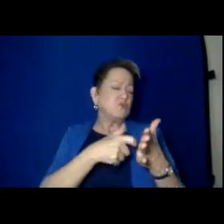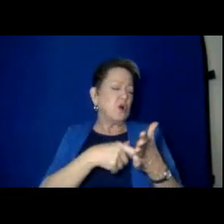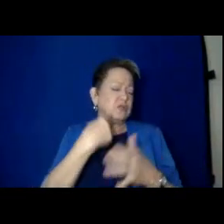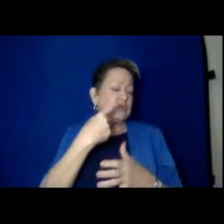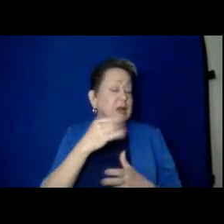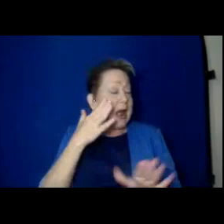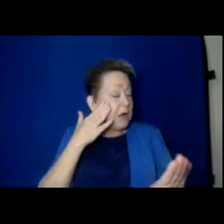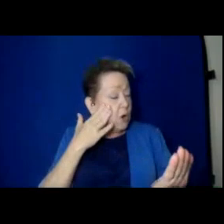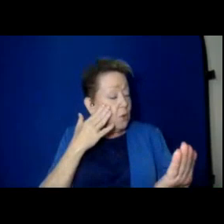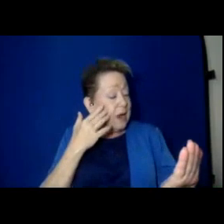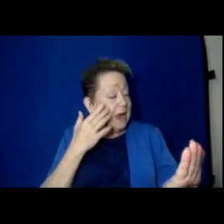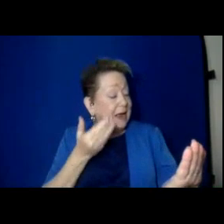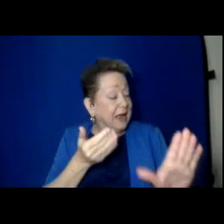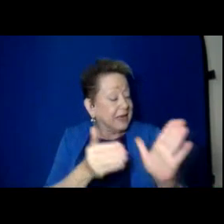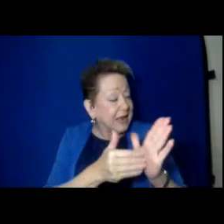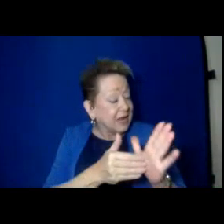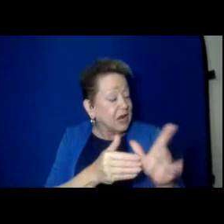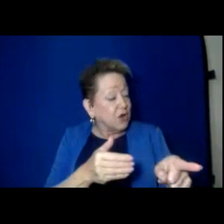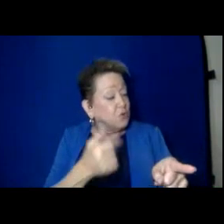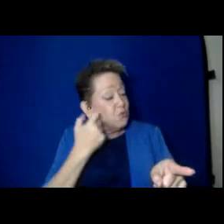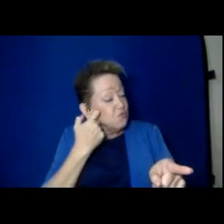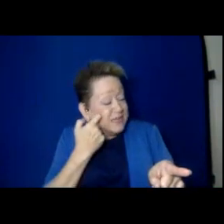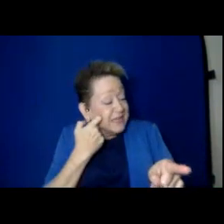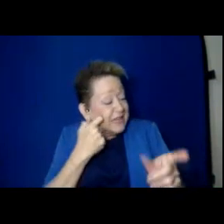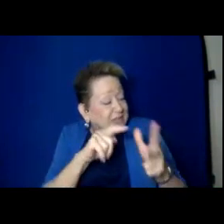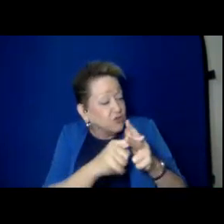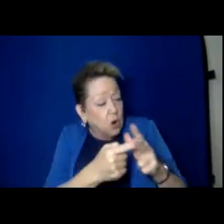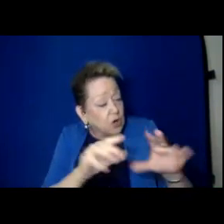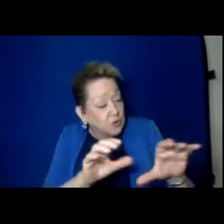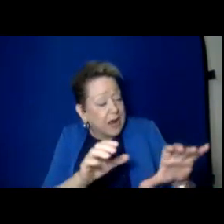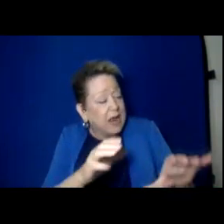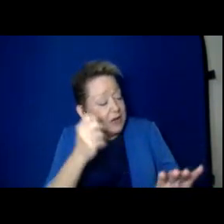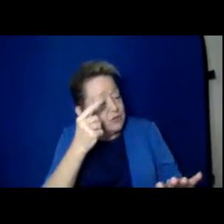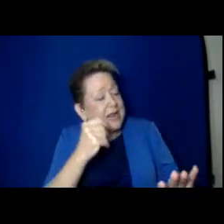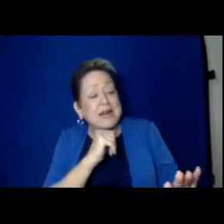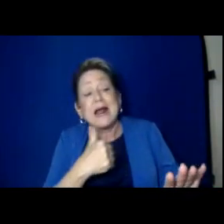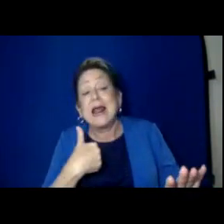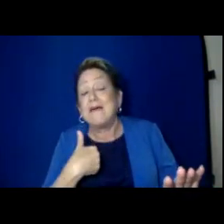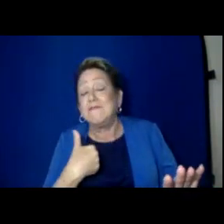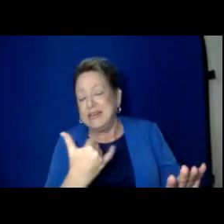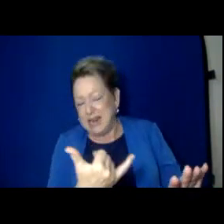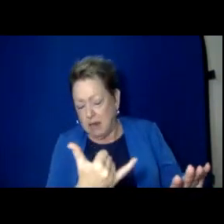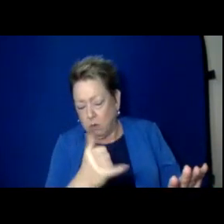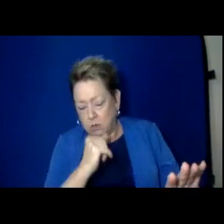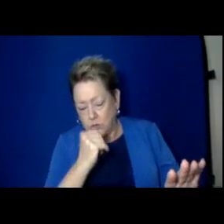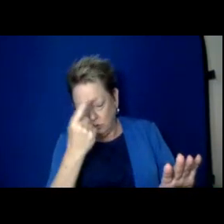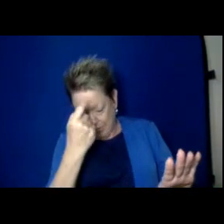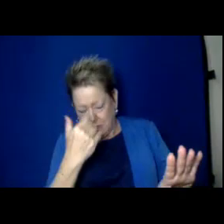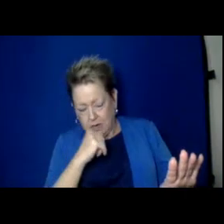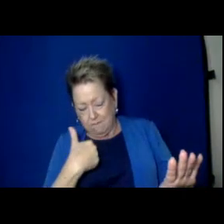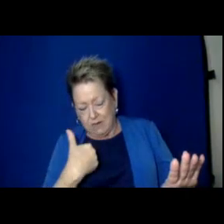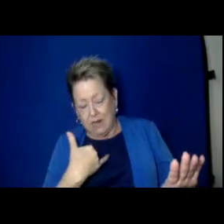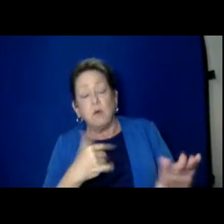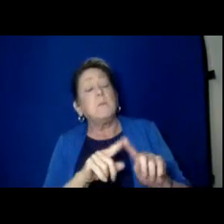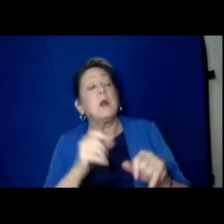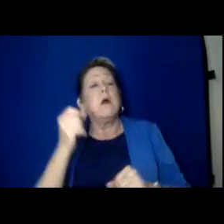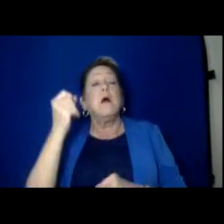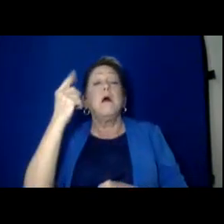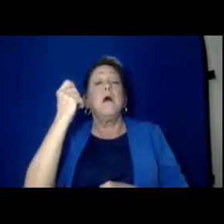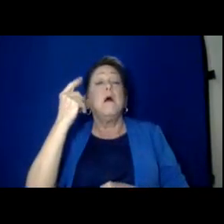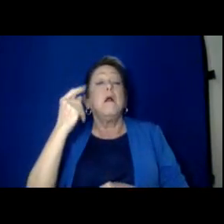you're, once again, you just got that you are doing all of this, so I understand that we don't have it now, but I think having some understanding of